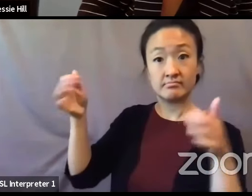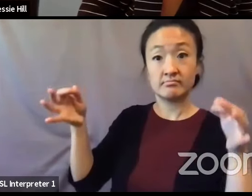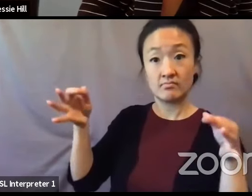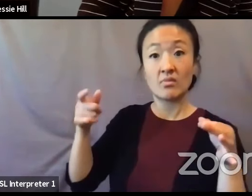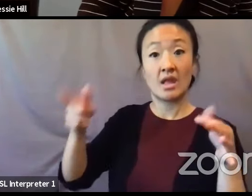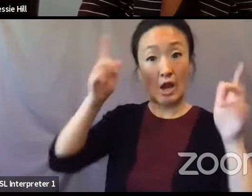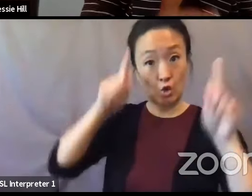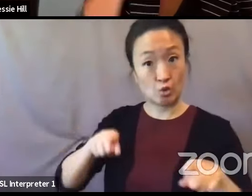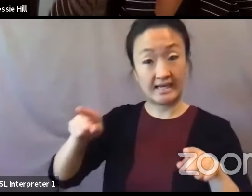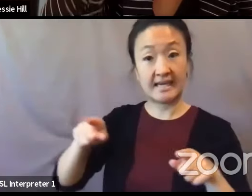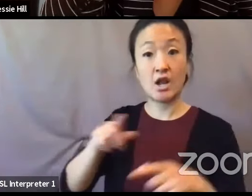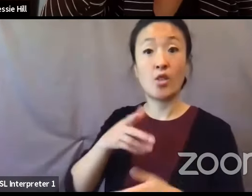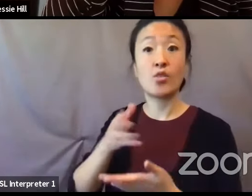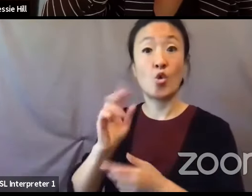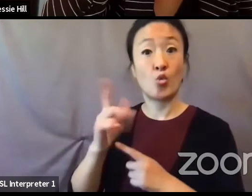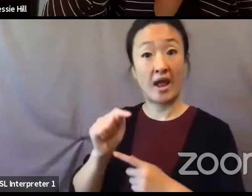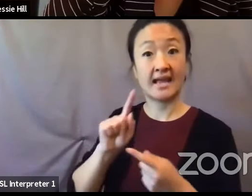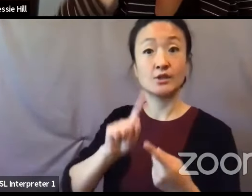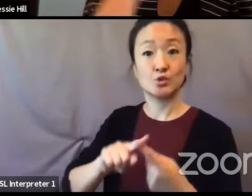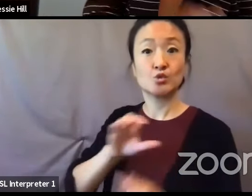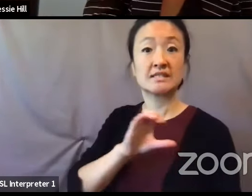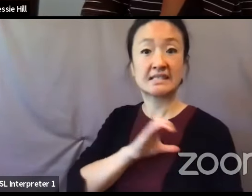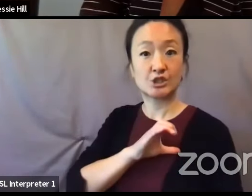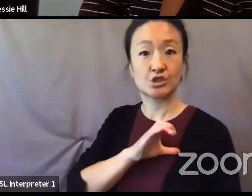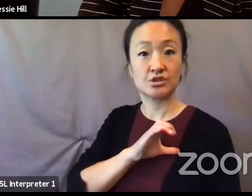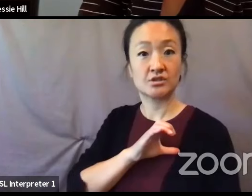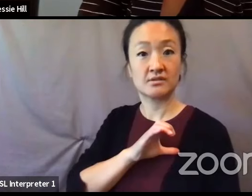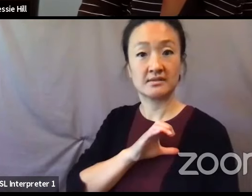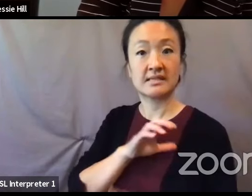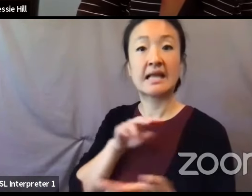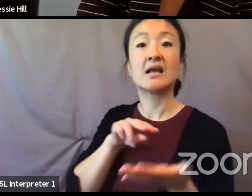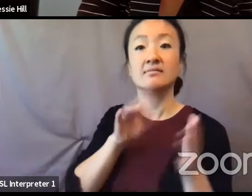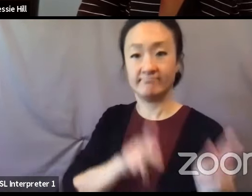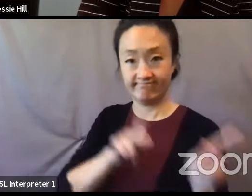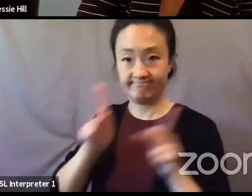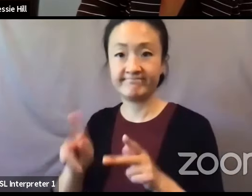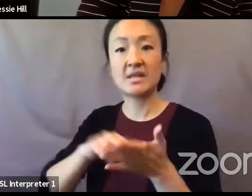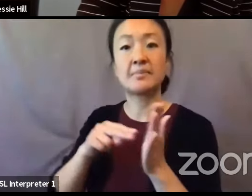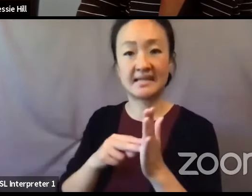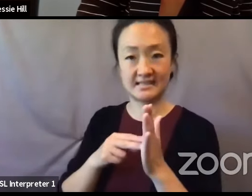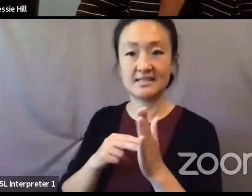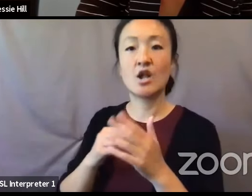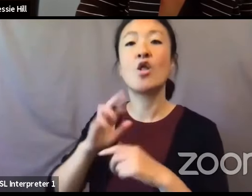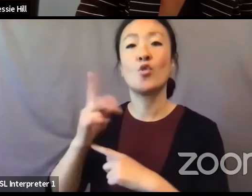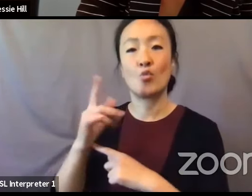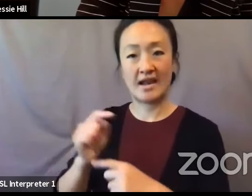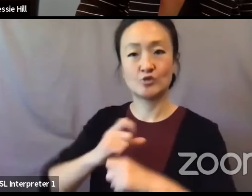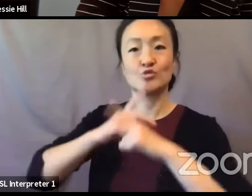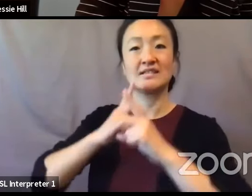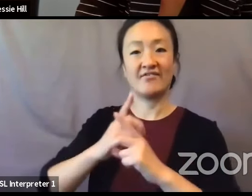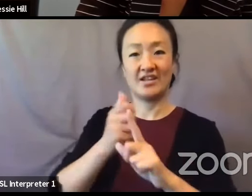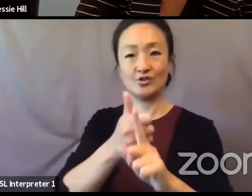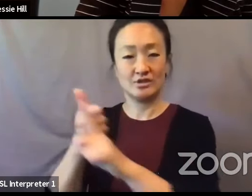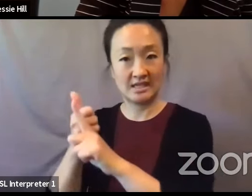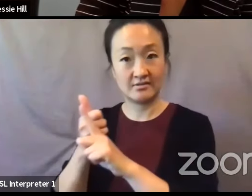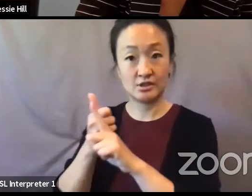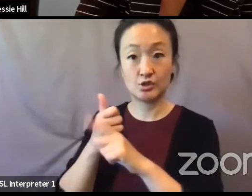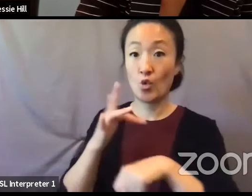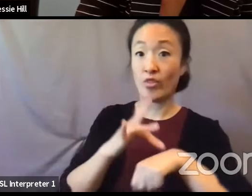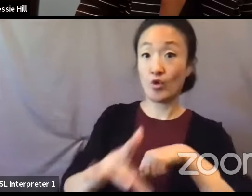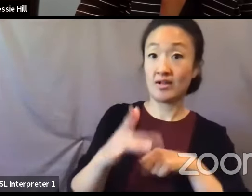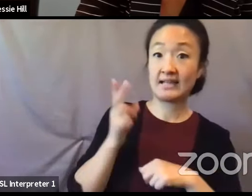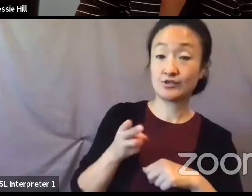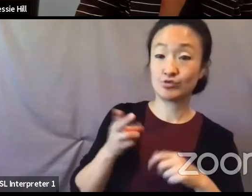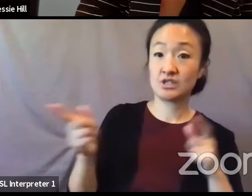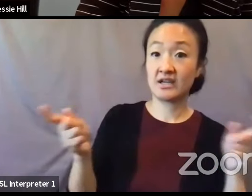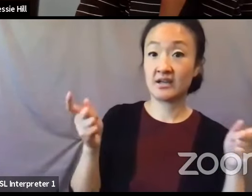citizenship meant the right to defend yourself. And throughout the period of Reconstruction, some of the early history of gun control in the